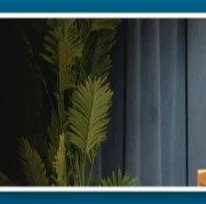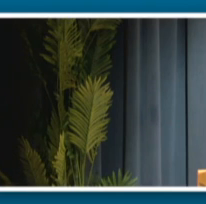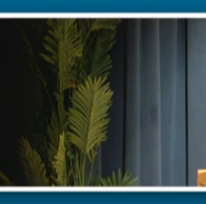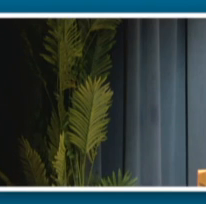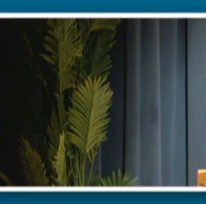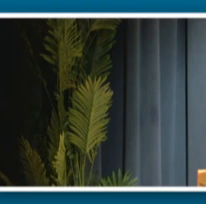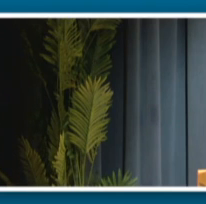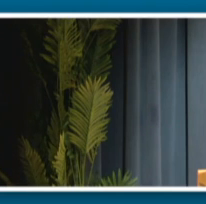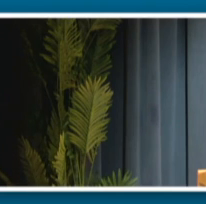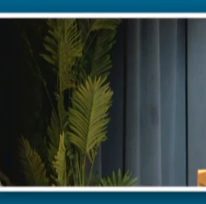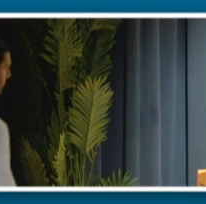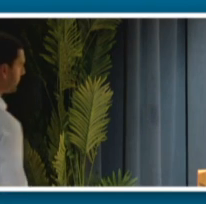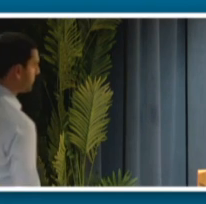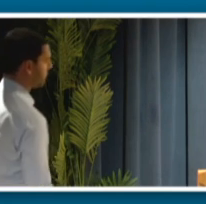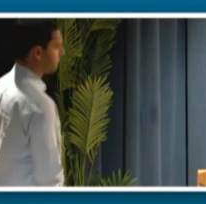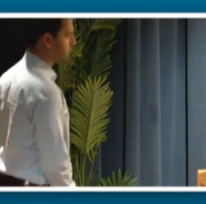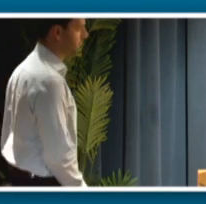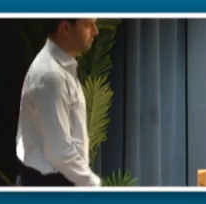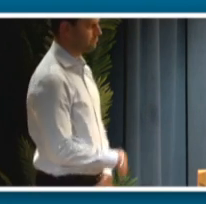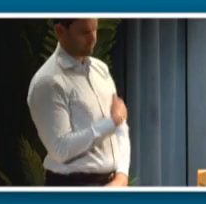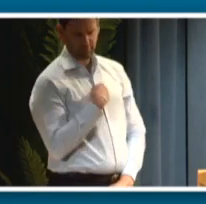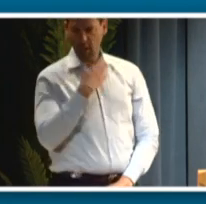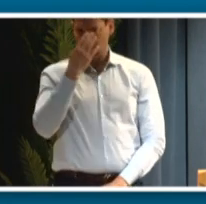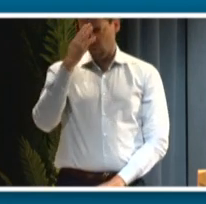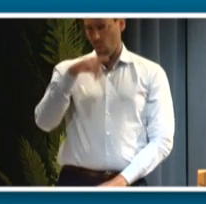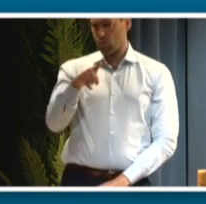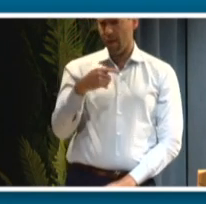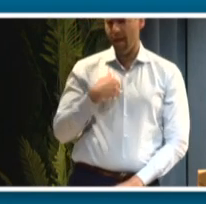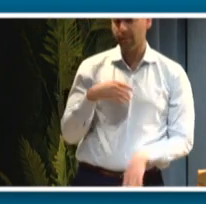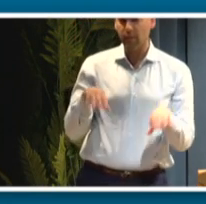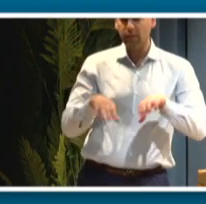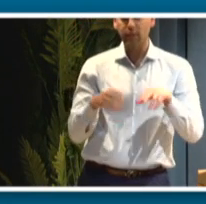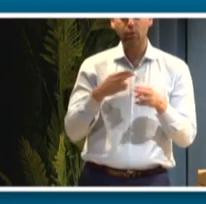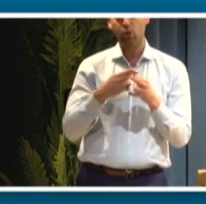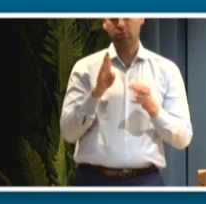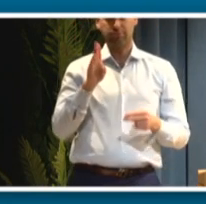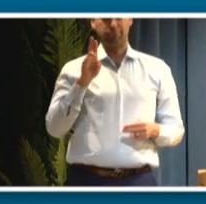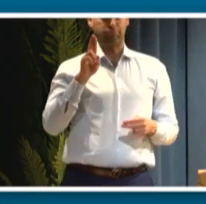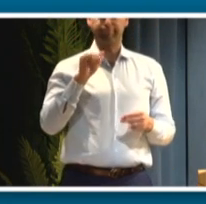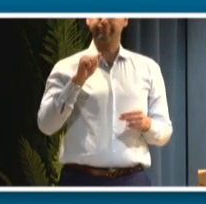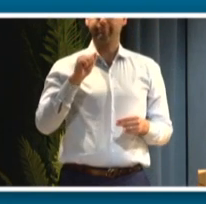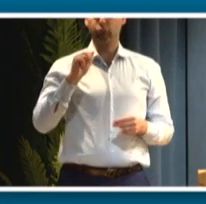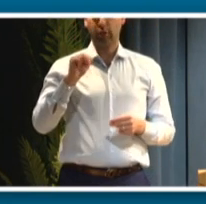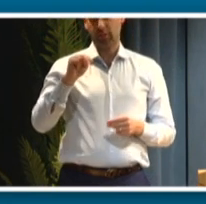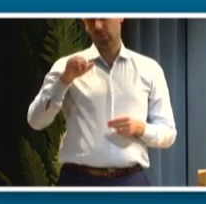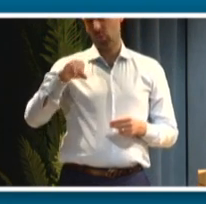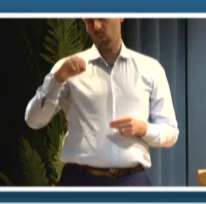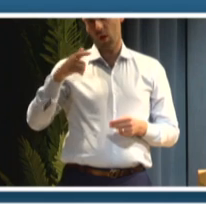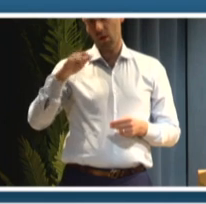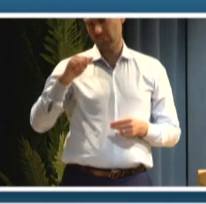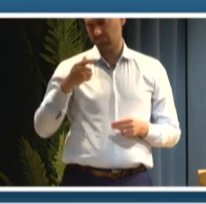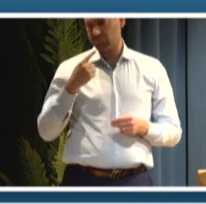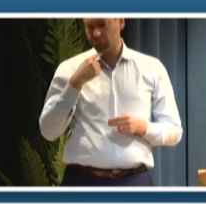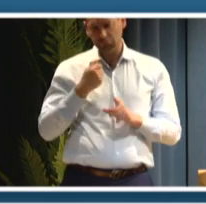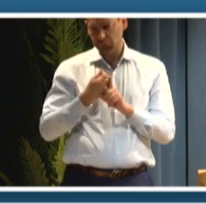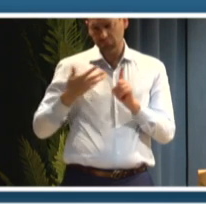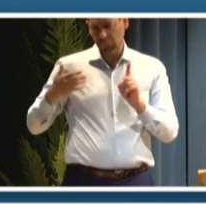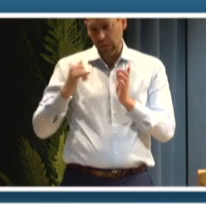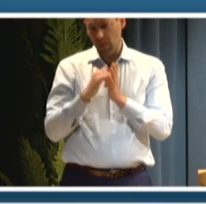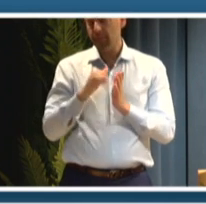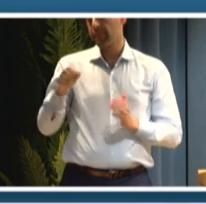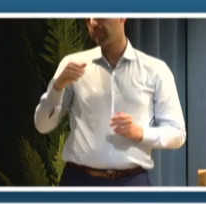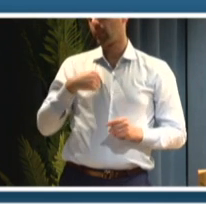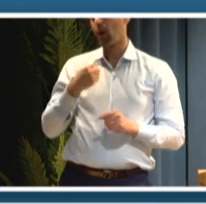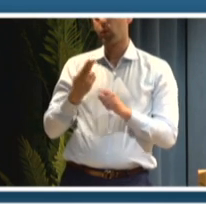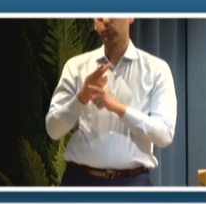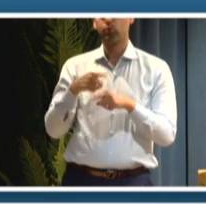and I'm going to pull up a slide. Brain yoga was a game that I started during the pandemic. It was something that I used to use, though, all the time. When I teach grad